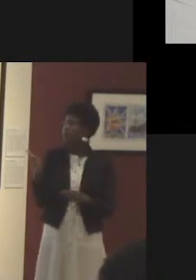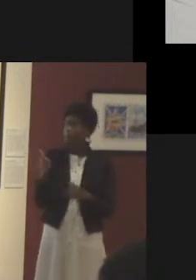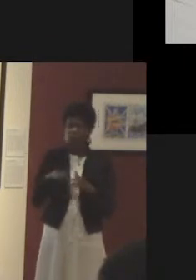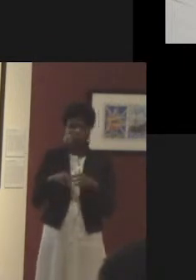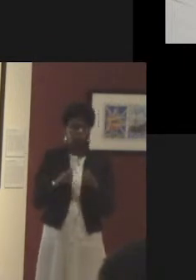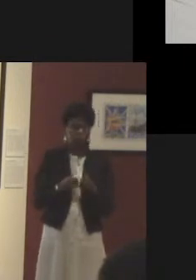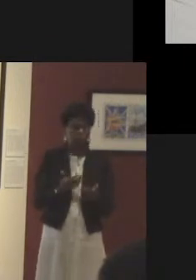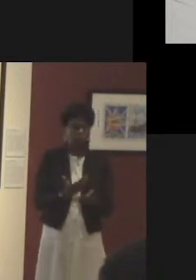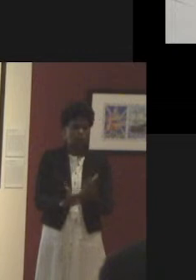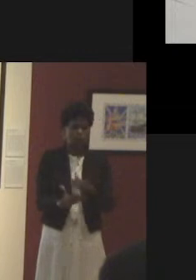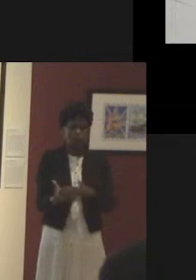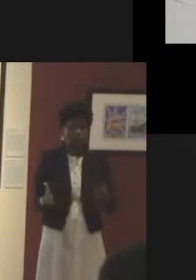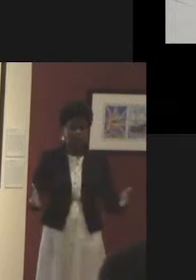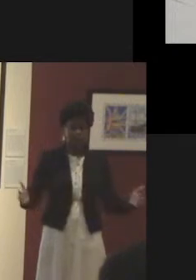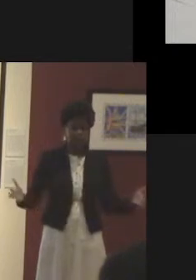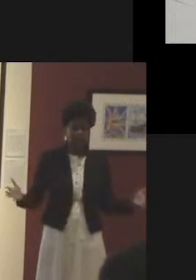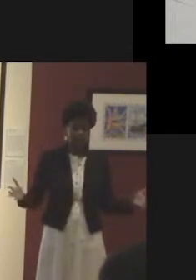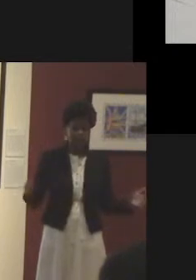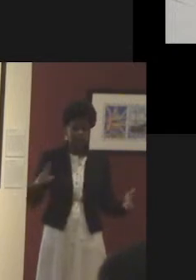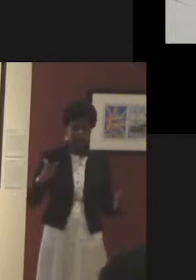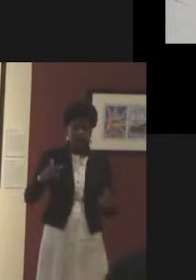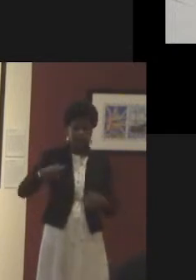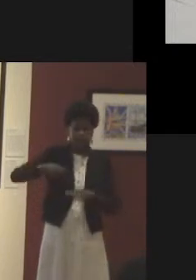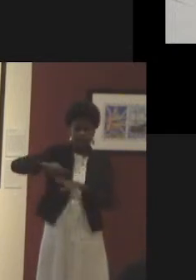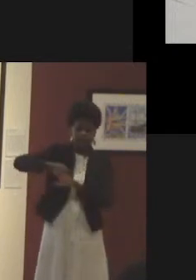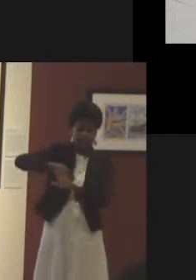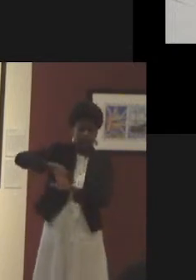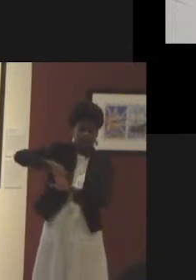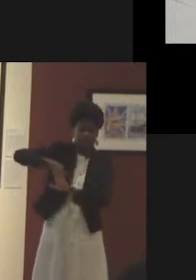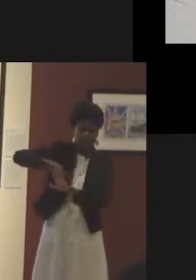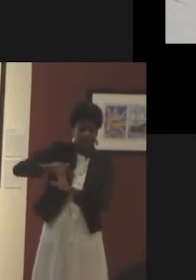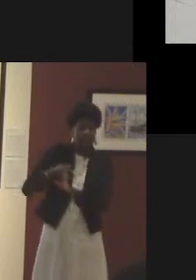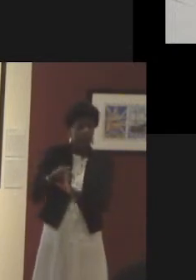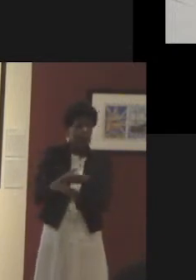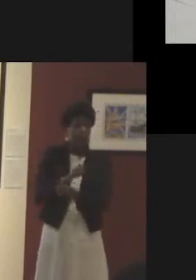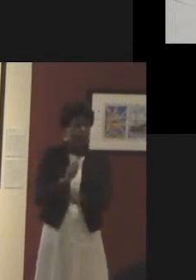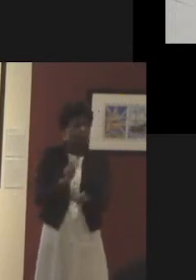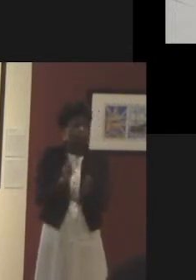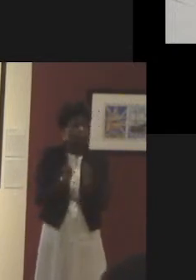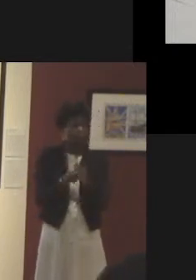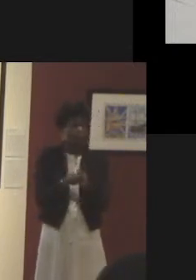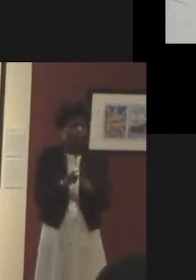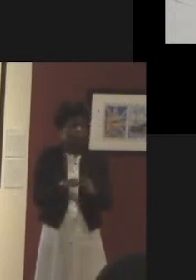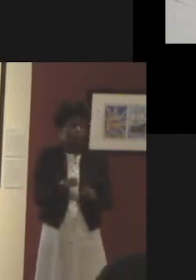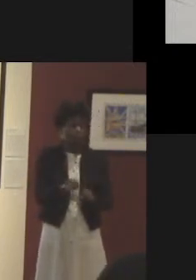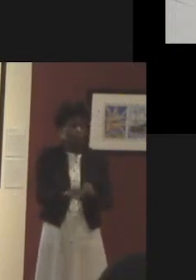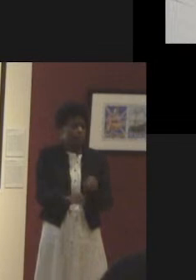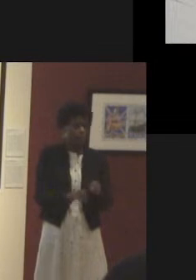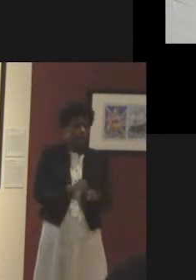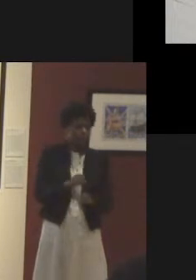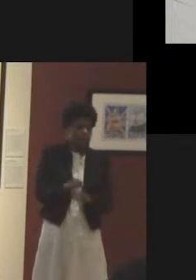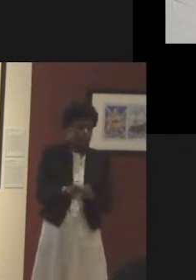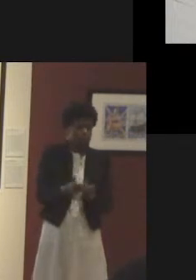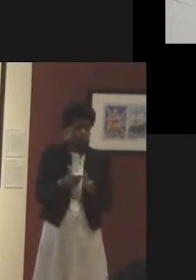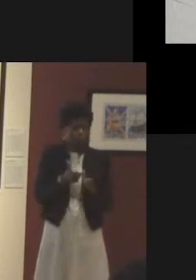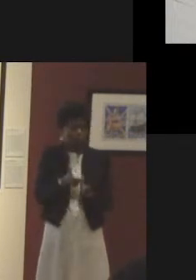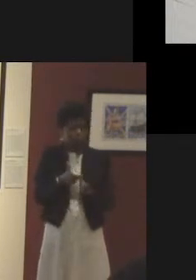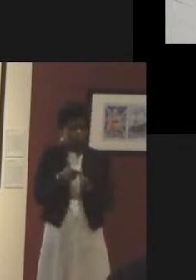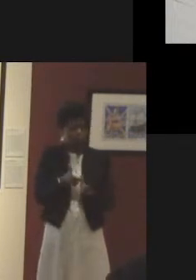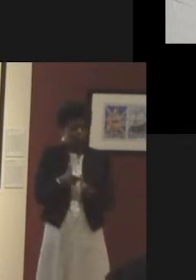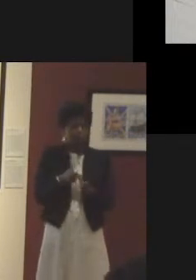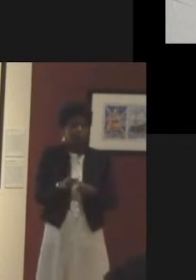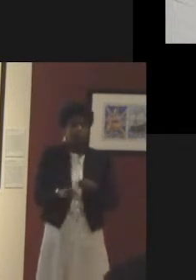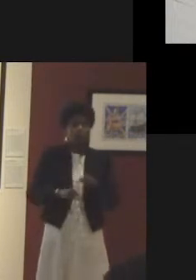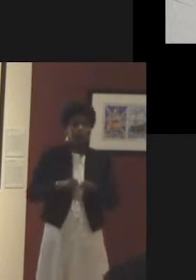stretched out while his legs dangle vertically, before he transitions to a series of bicycle sort of running movements in which